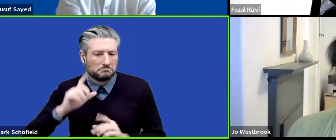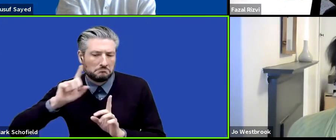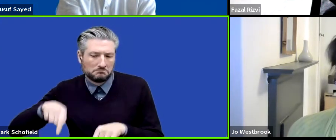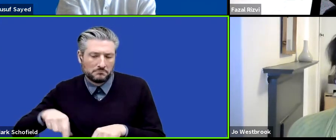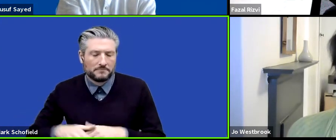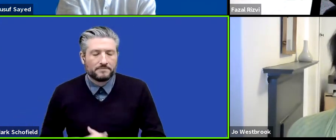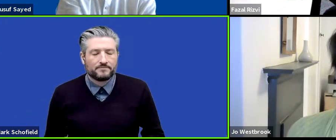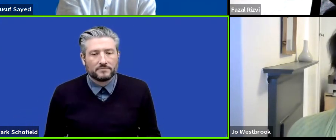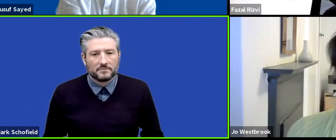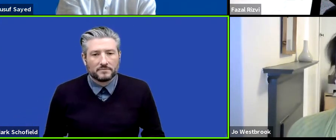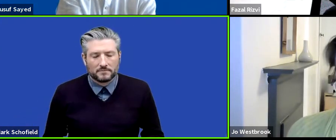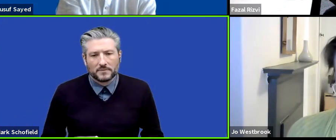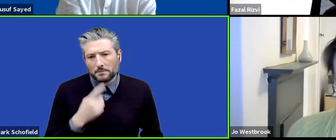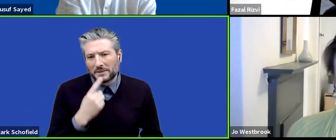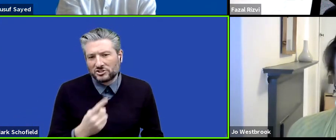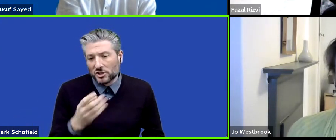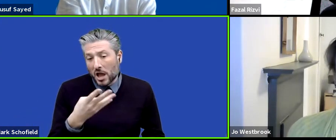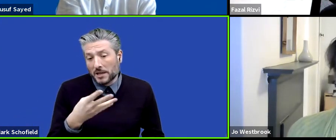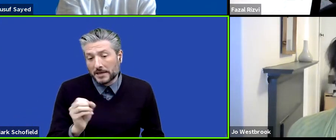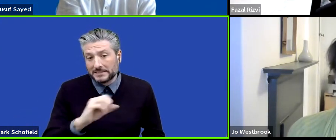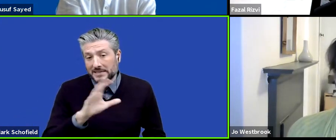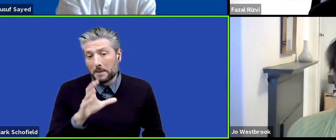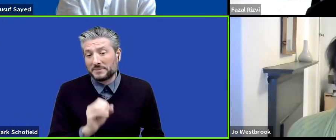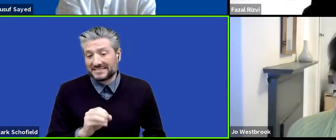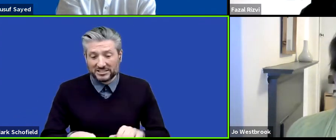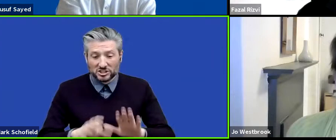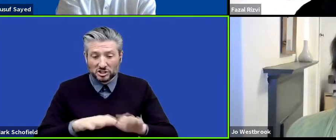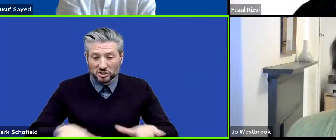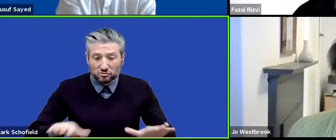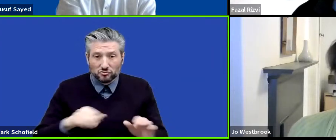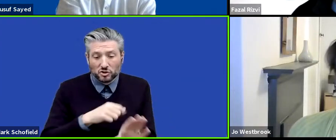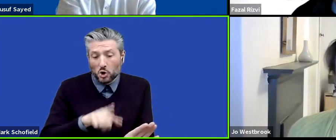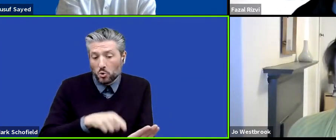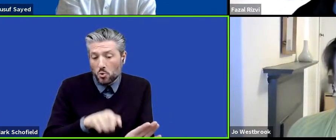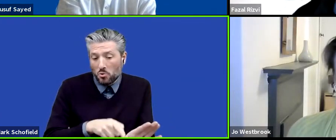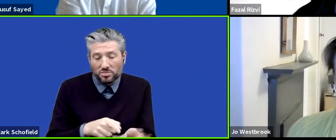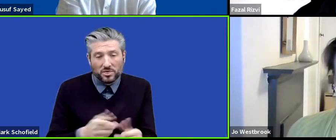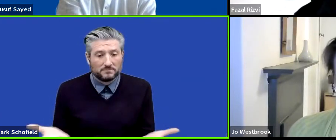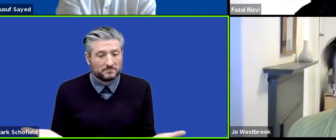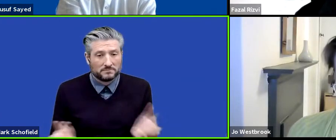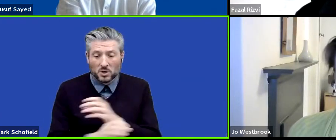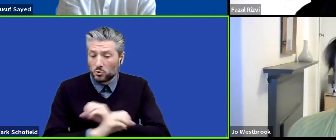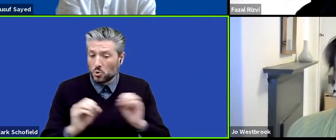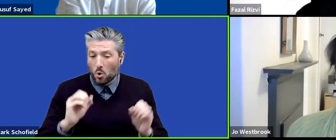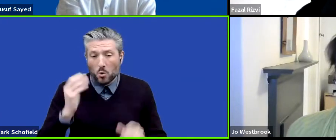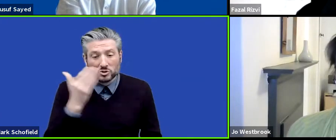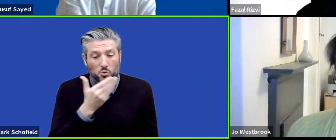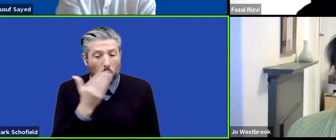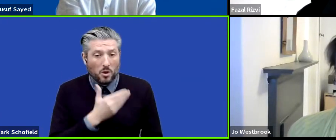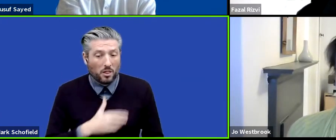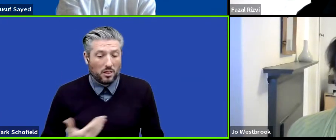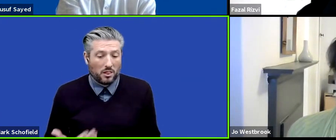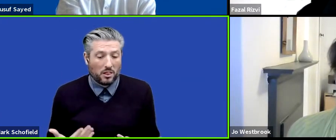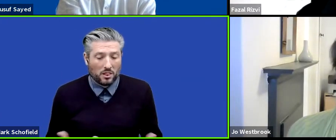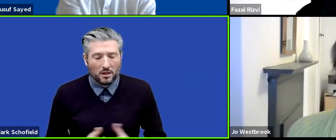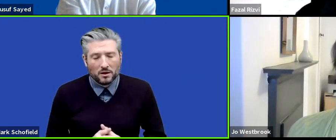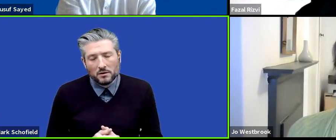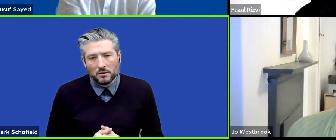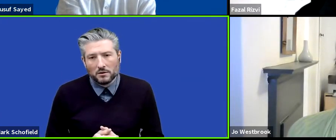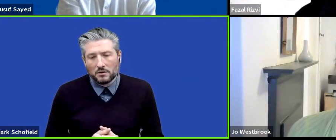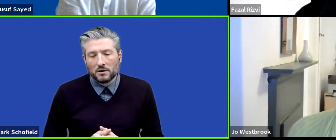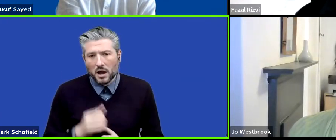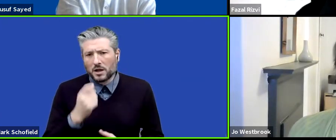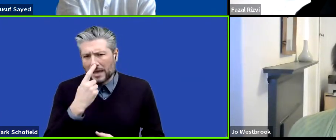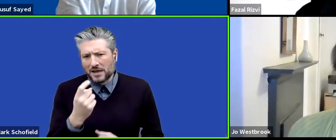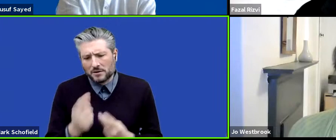children and youth, 1.2 billion, are currently out of school. And although there are some innovative alternatives to learning offered by teachers